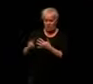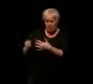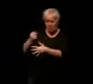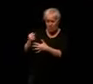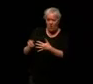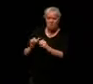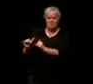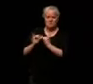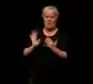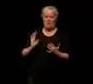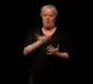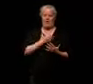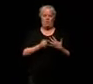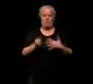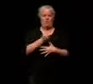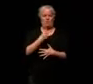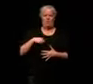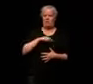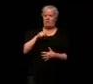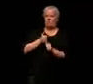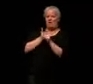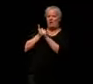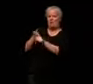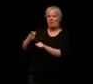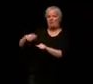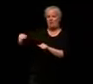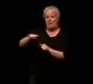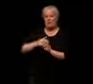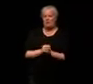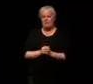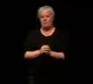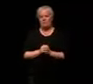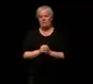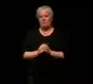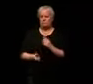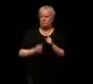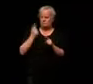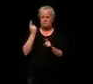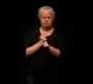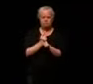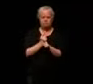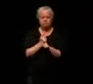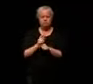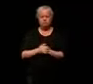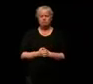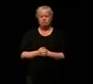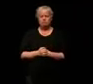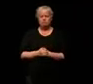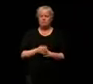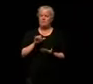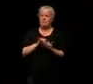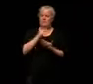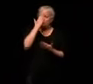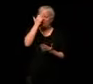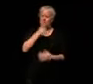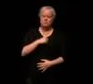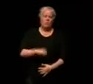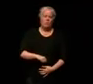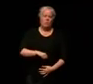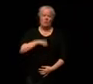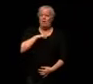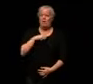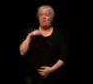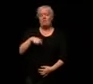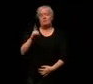And following their lead is our responsibility. It is the right thing to do. And that is why I am so proud that this party has